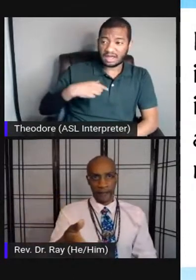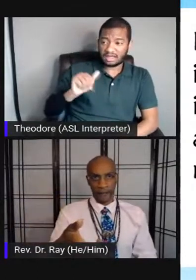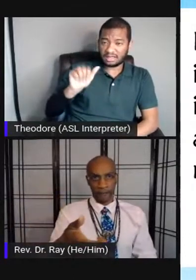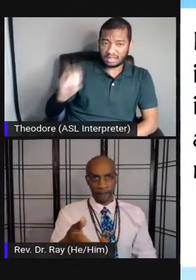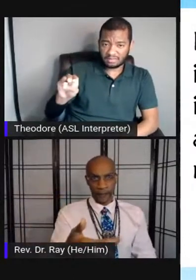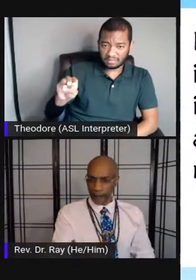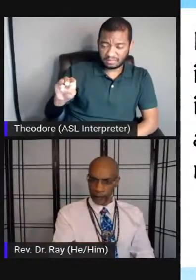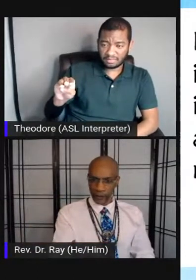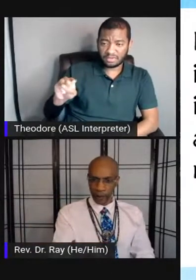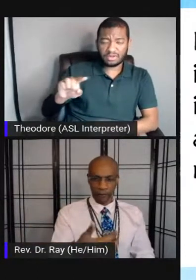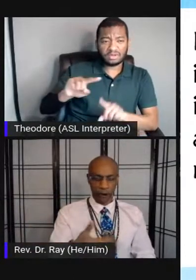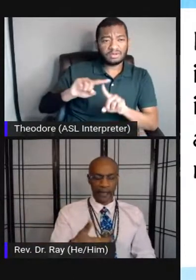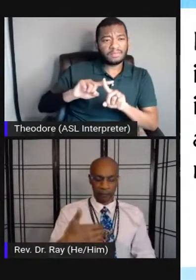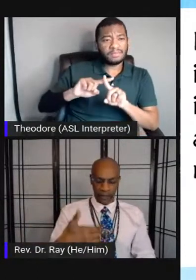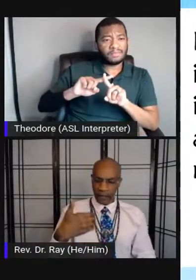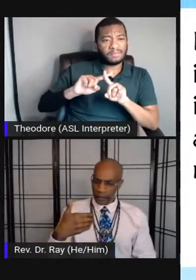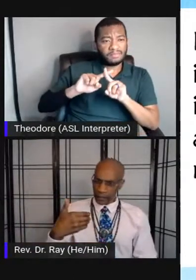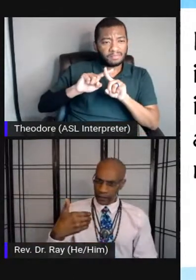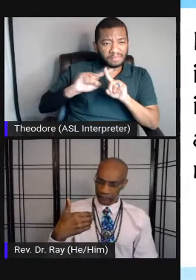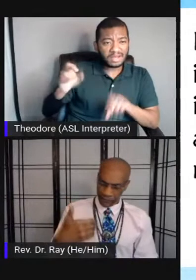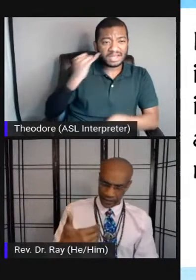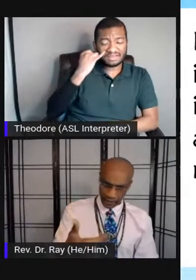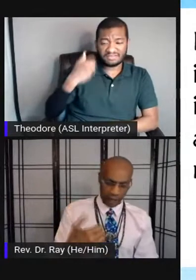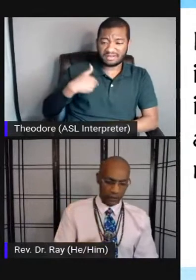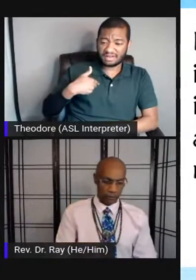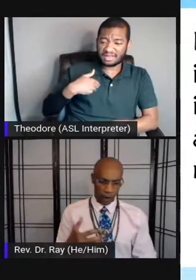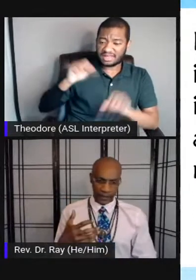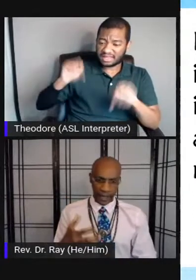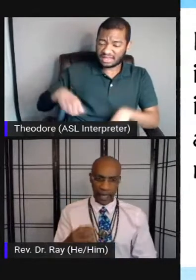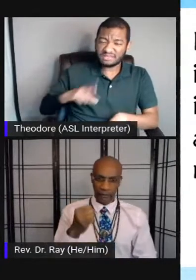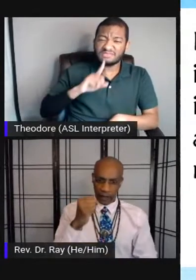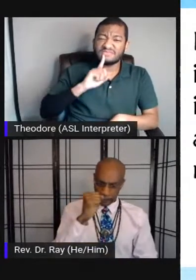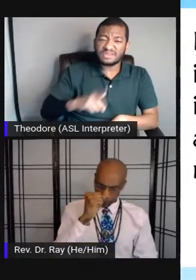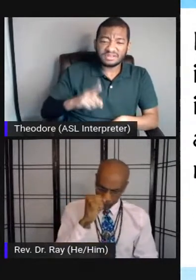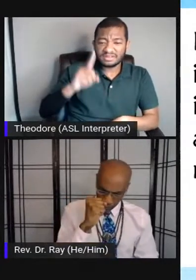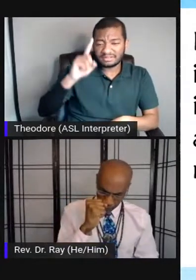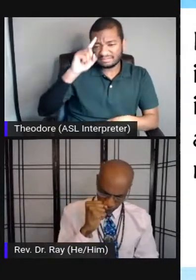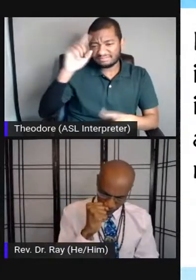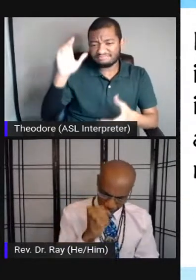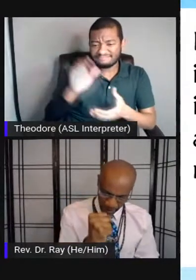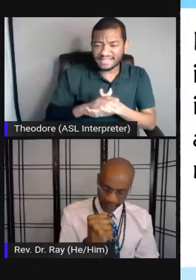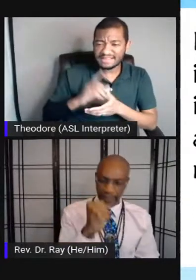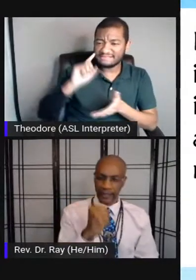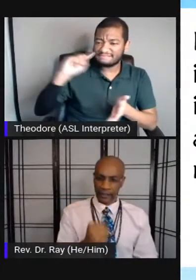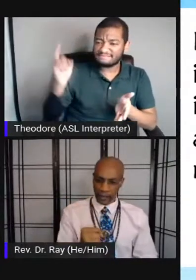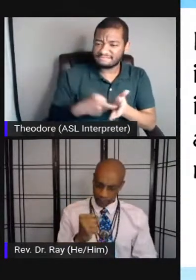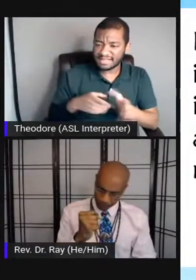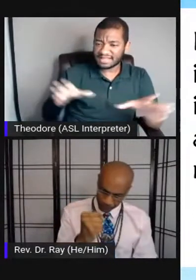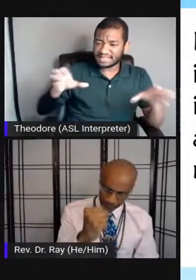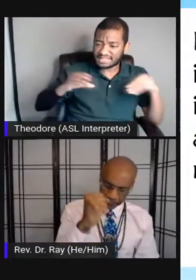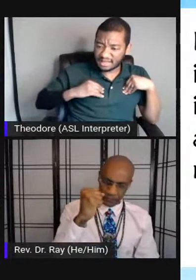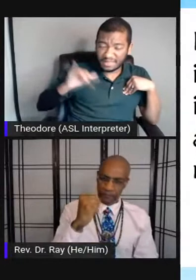can acknowledge that, before I can be convinced of it, before I can have faith in it